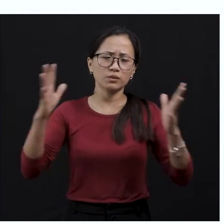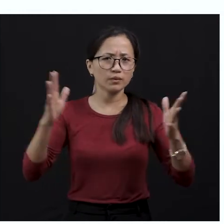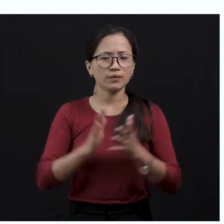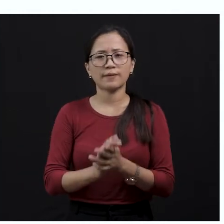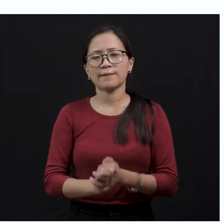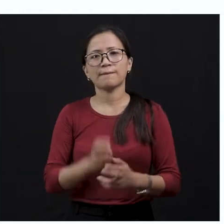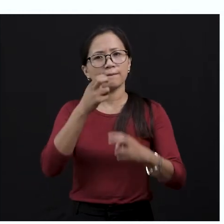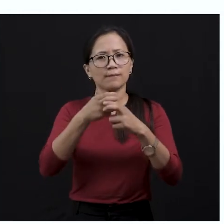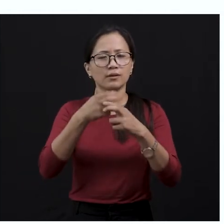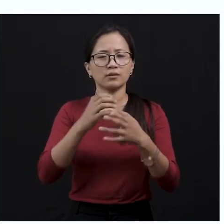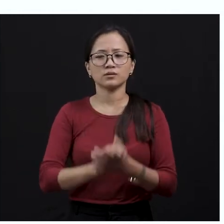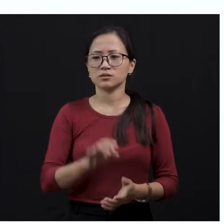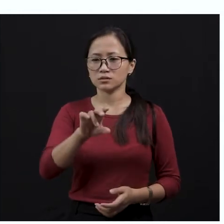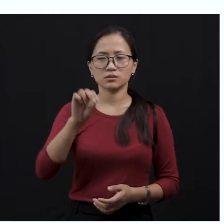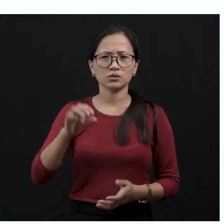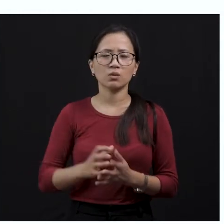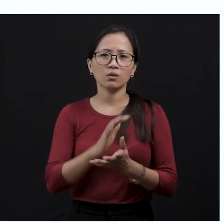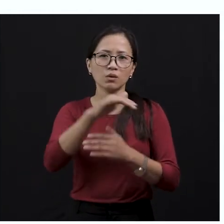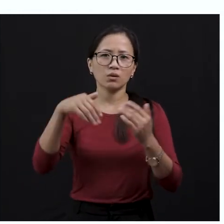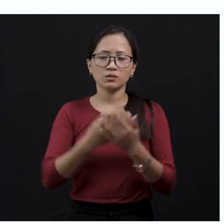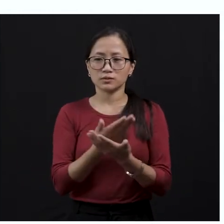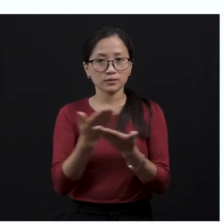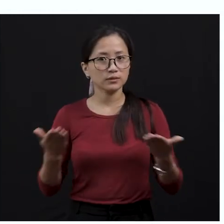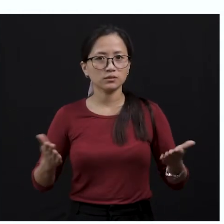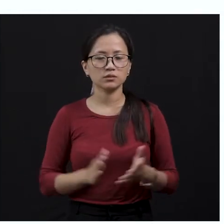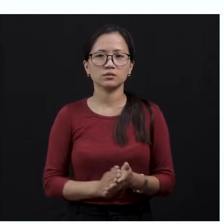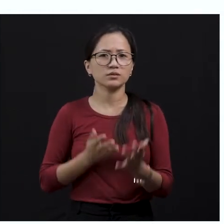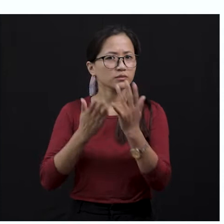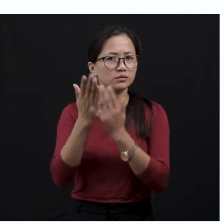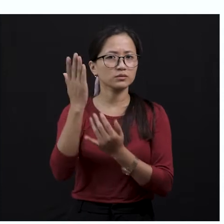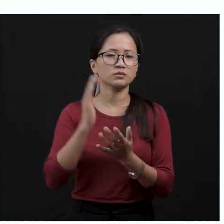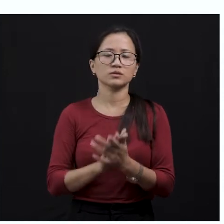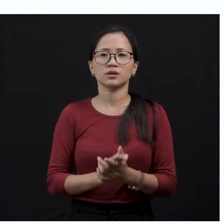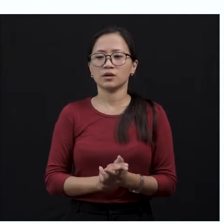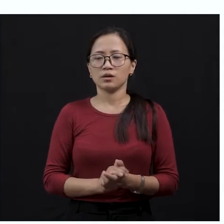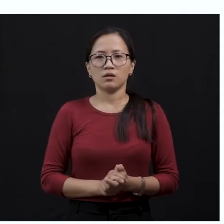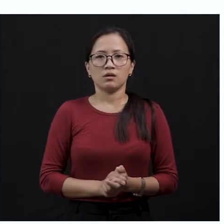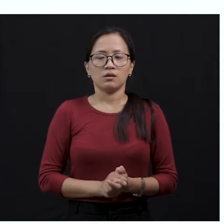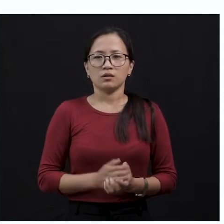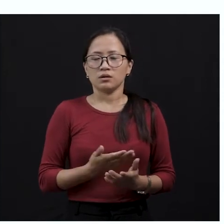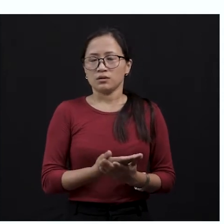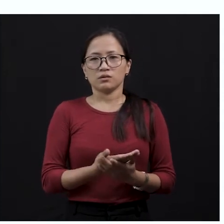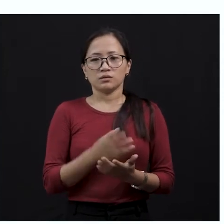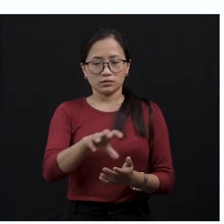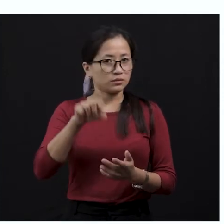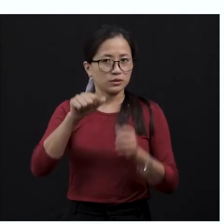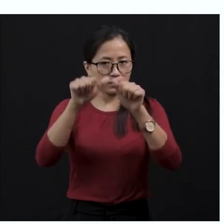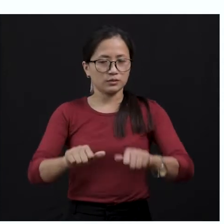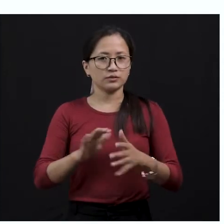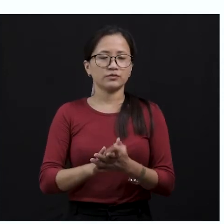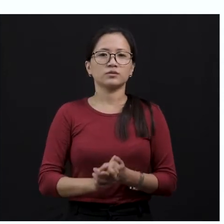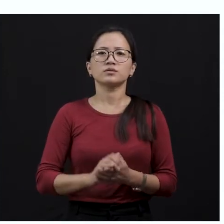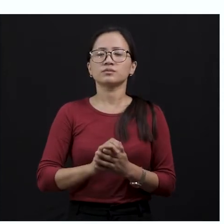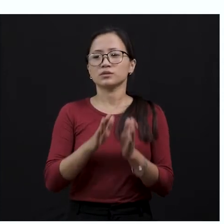have collected all the evidences, and through these evidences, we were able to find